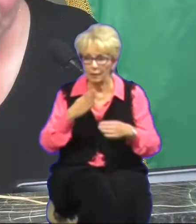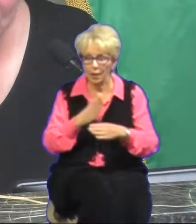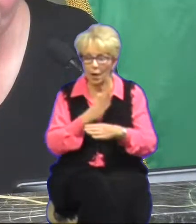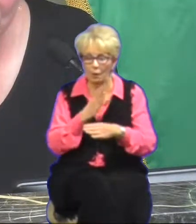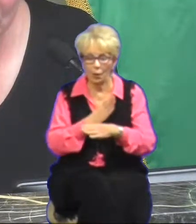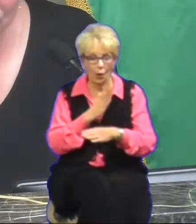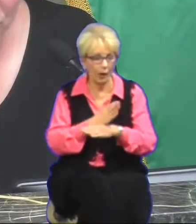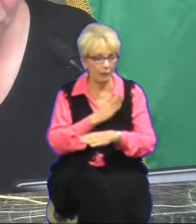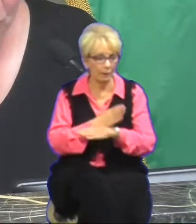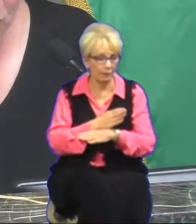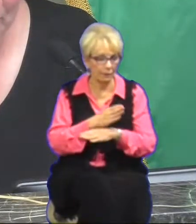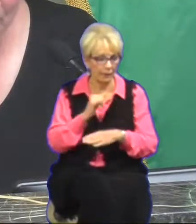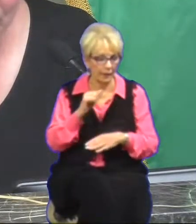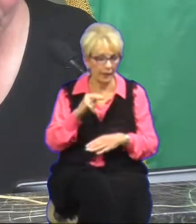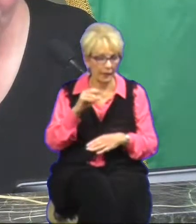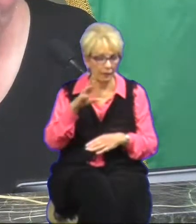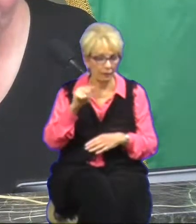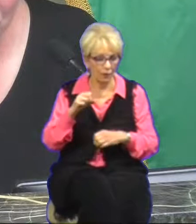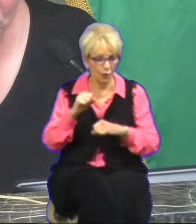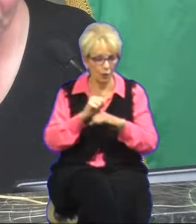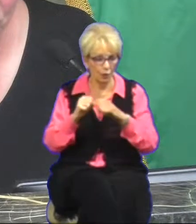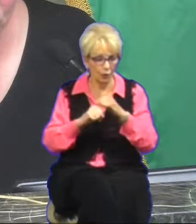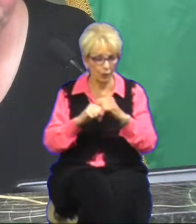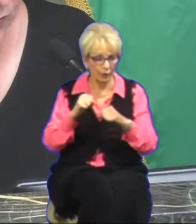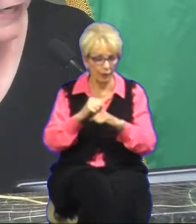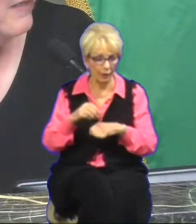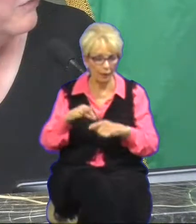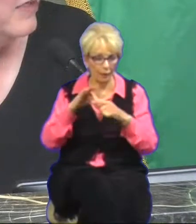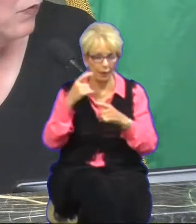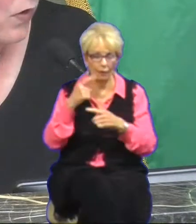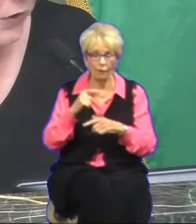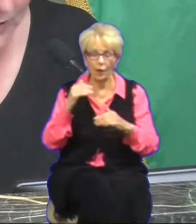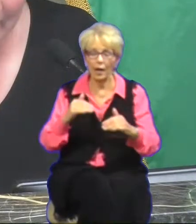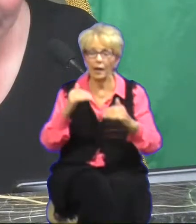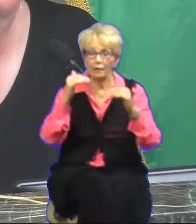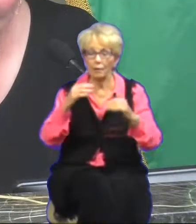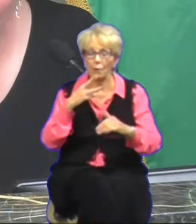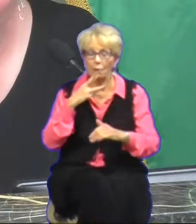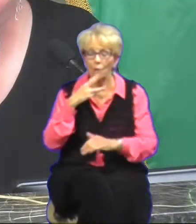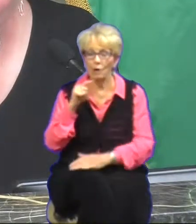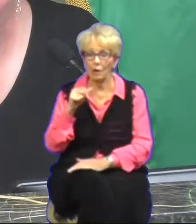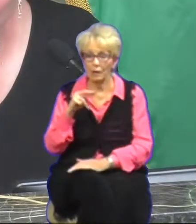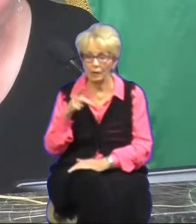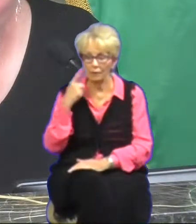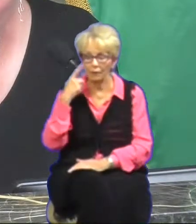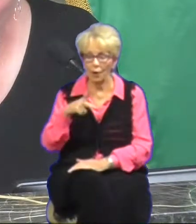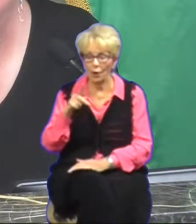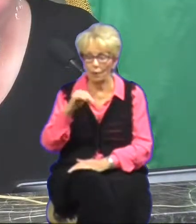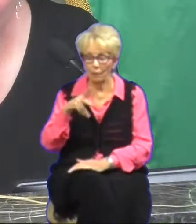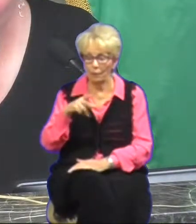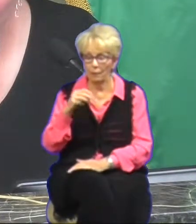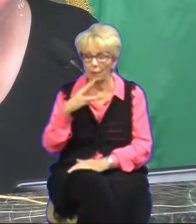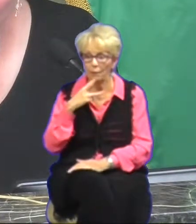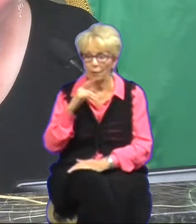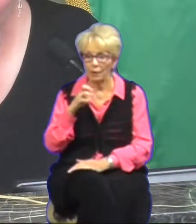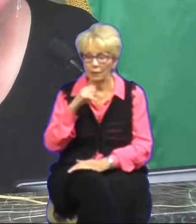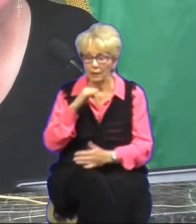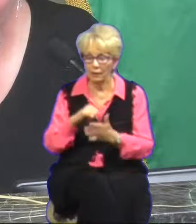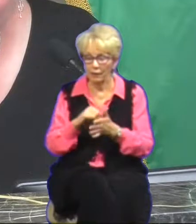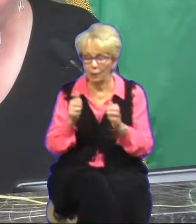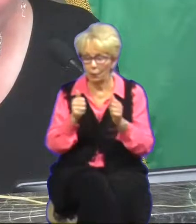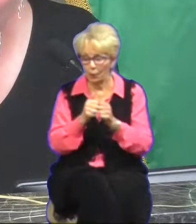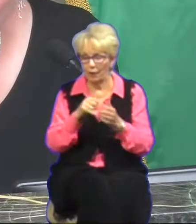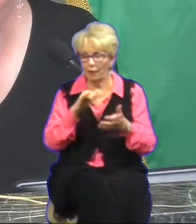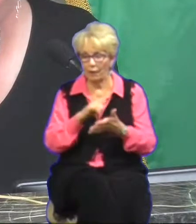upgraded infrastructure out there, in particular for an elevated water tank, for pumps and water lines that would go with